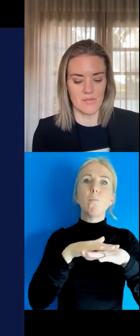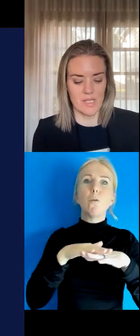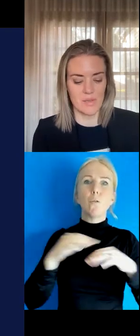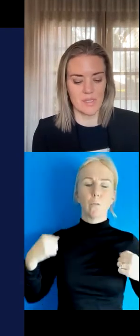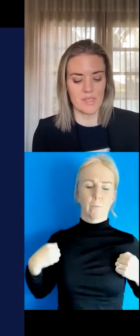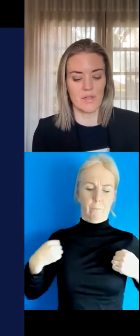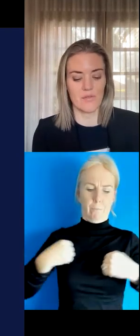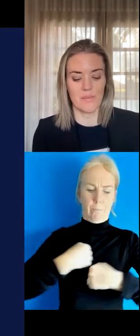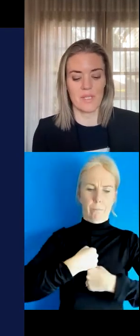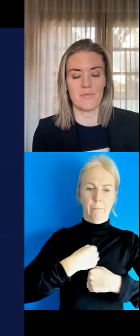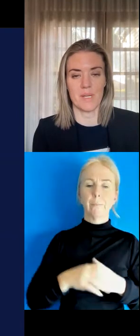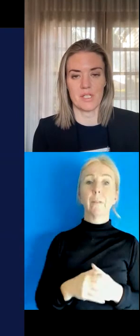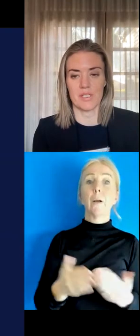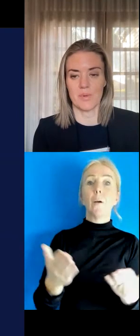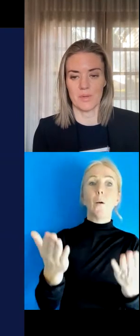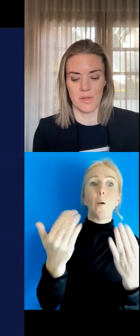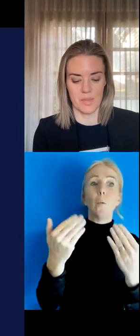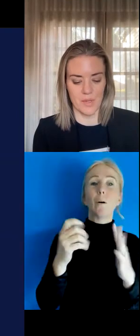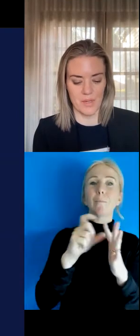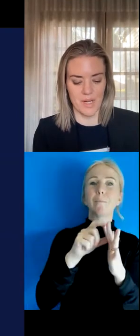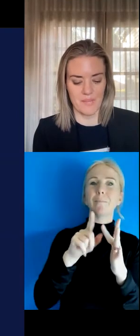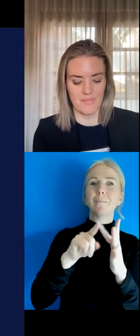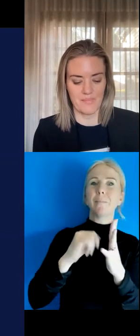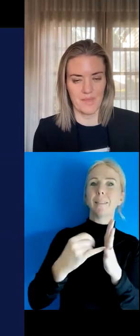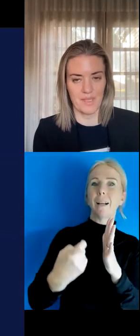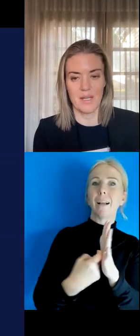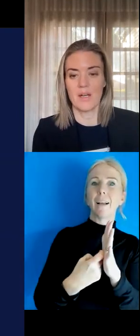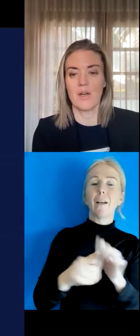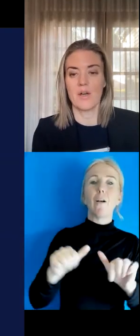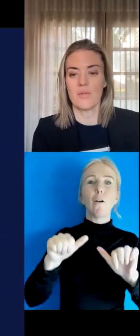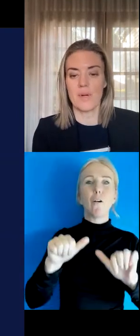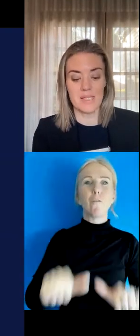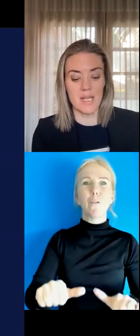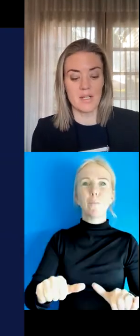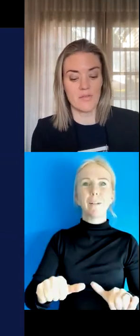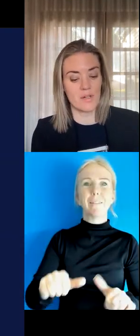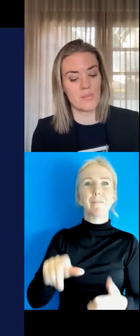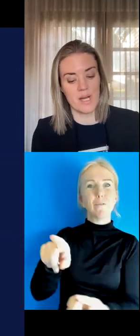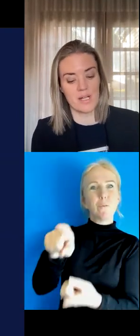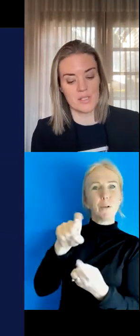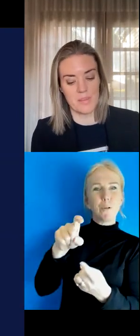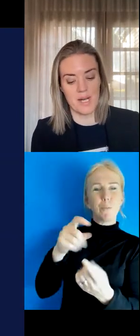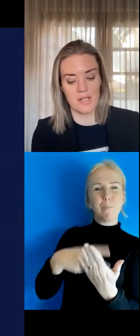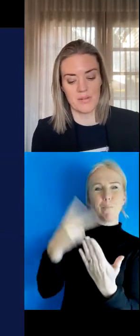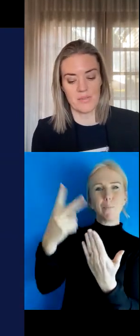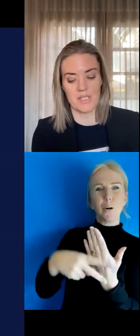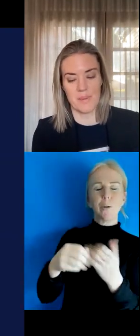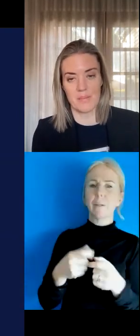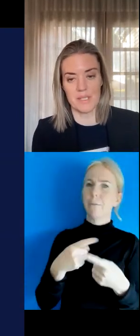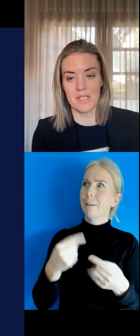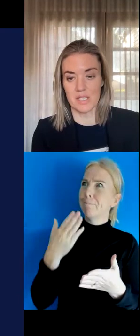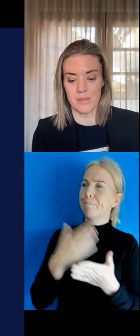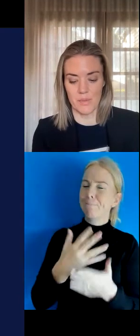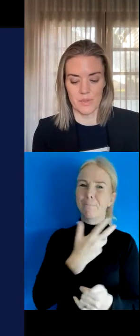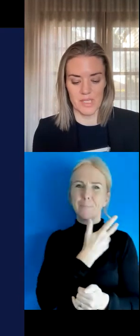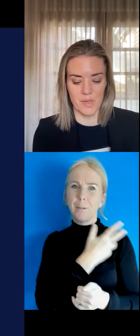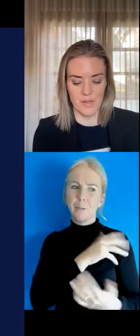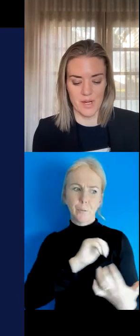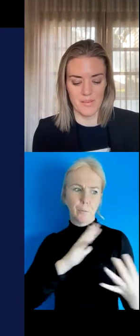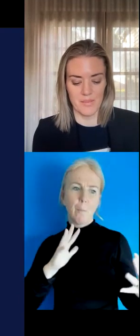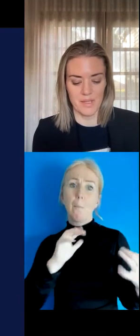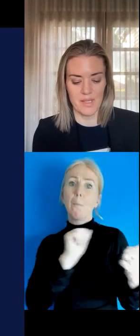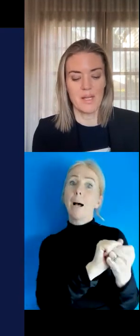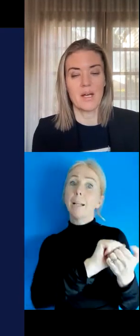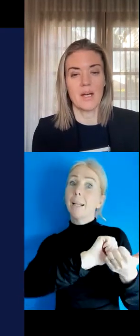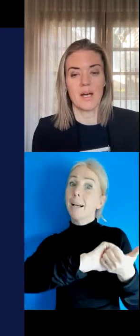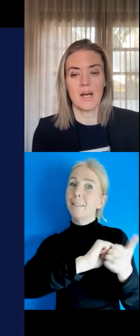Industry, Science and Resources Affirmative Measures Recruitment Program. Randstad are very proud to be partnering with the department to support